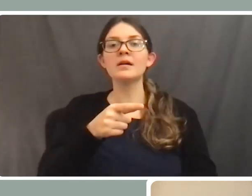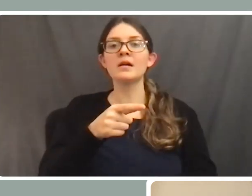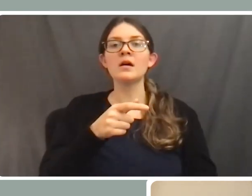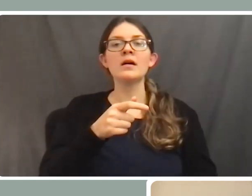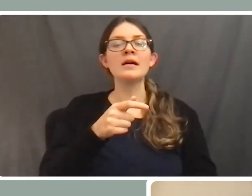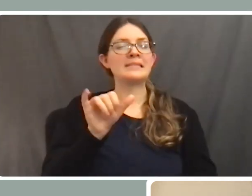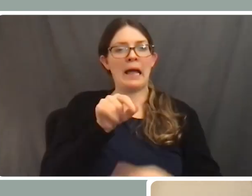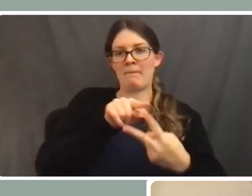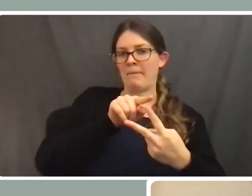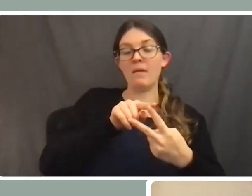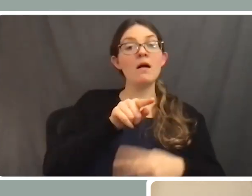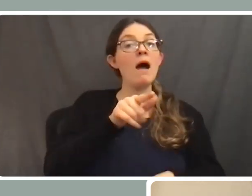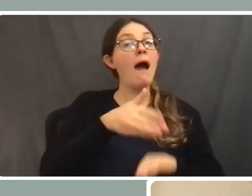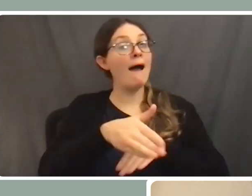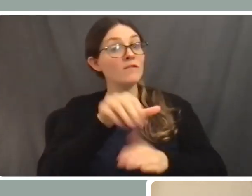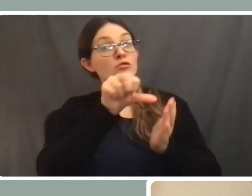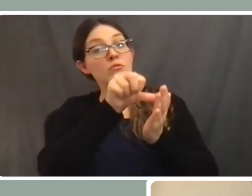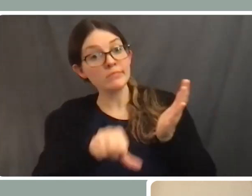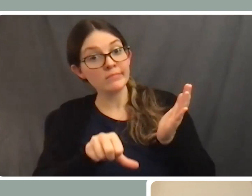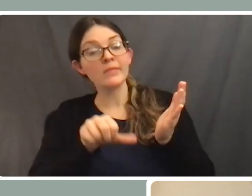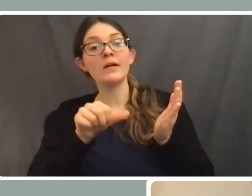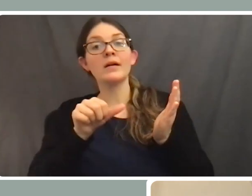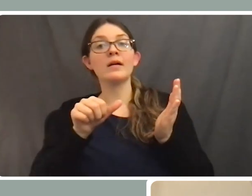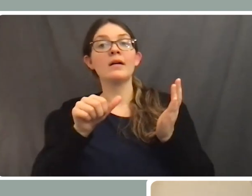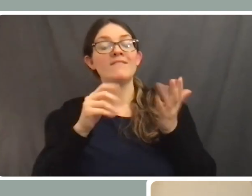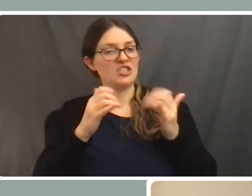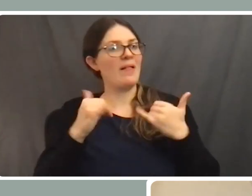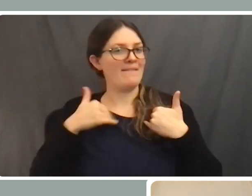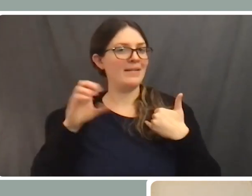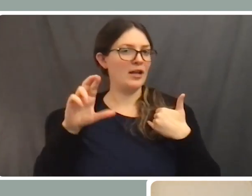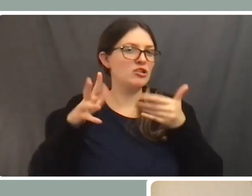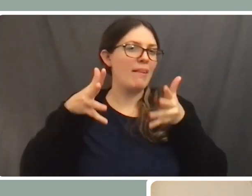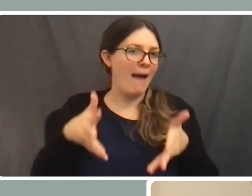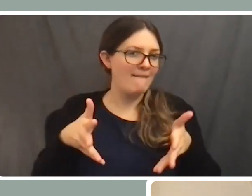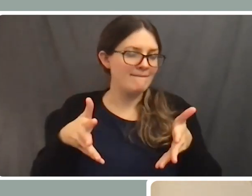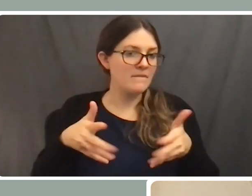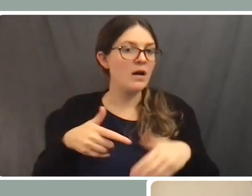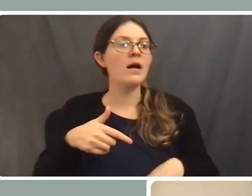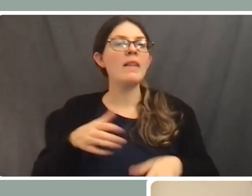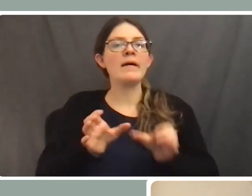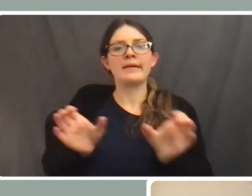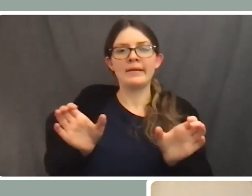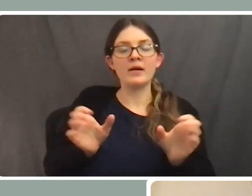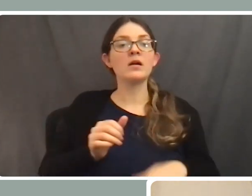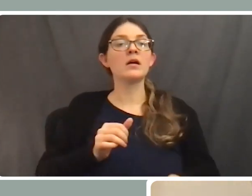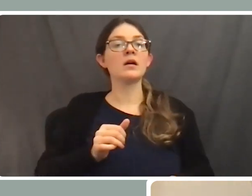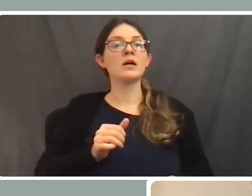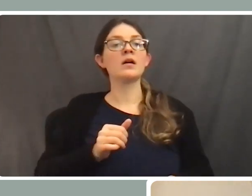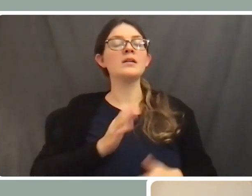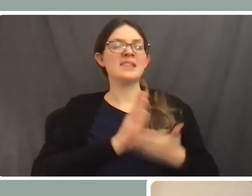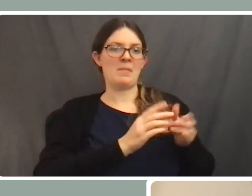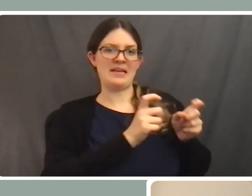cancer left after they've gotten their preoperative treatment and then their surgery, and randomizing them to either the standard, which is TDM1 or